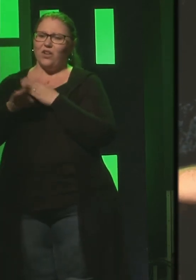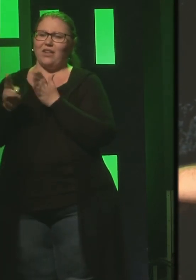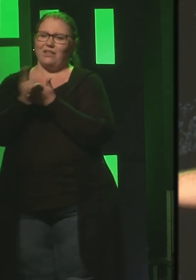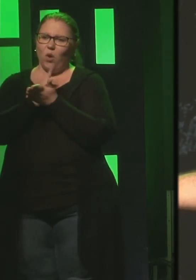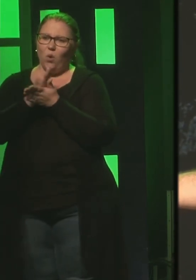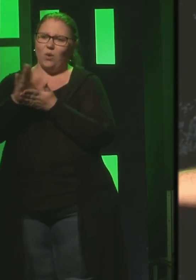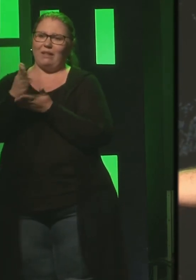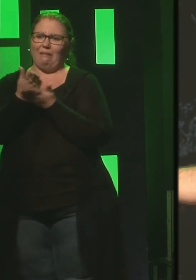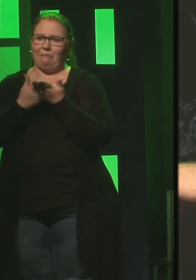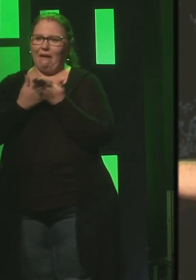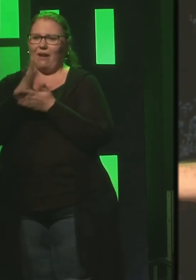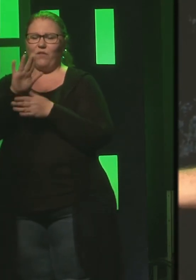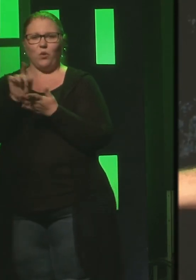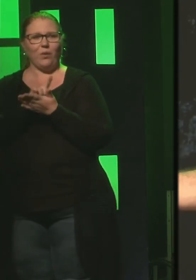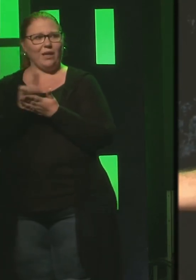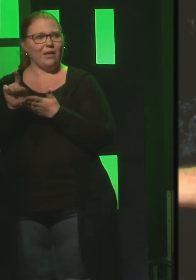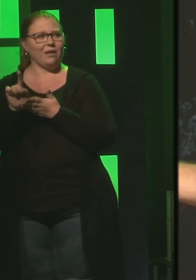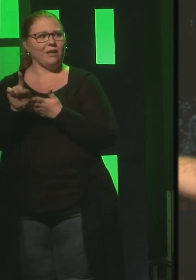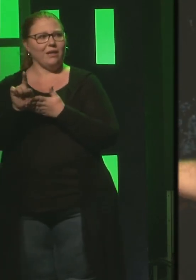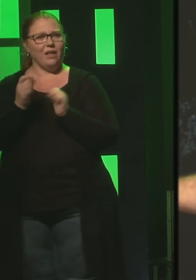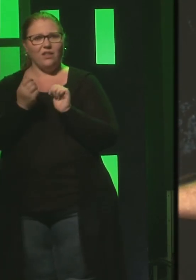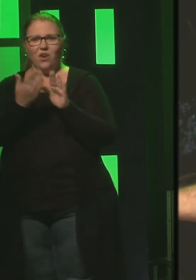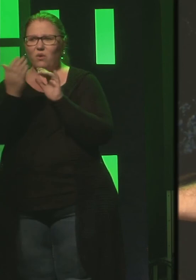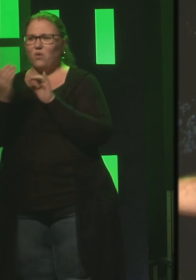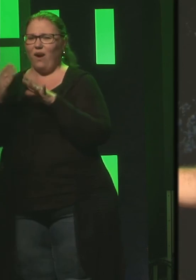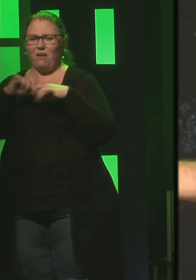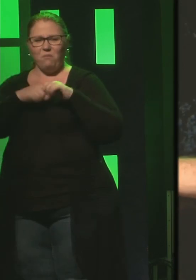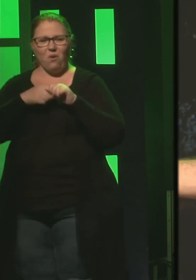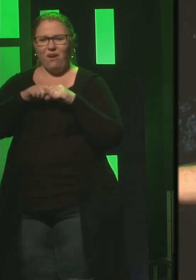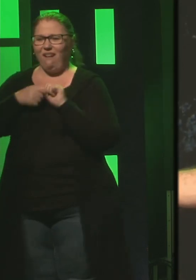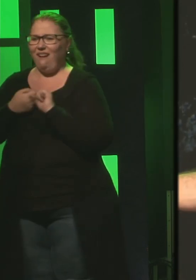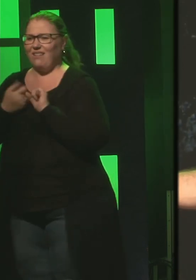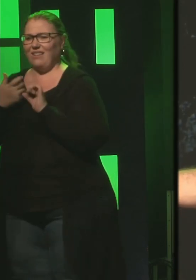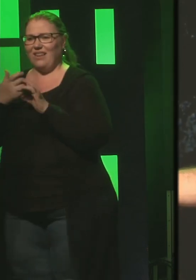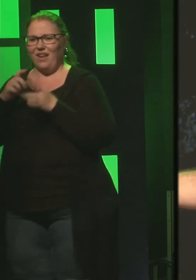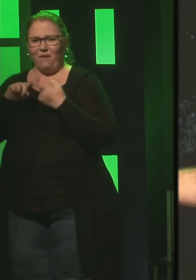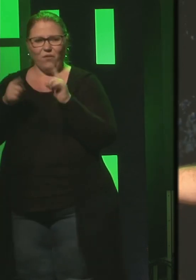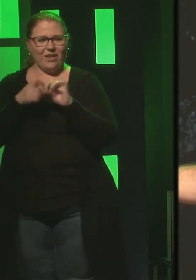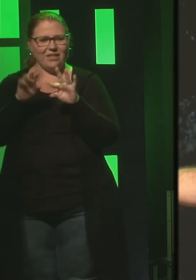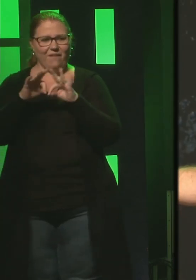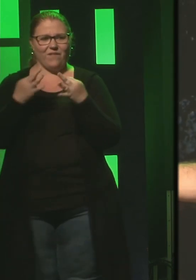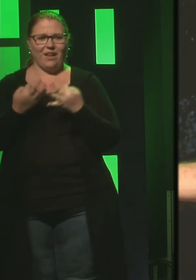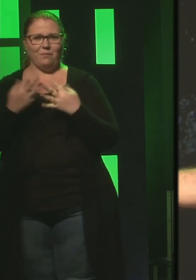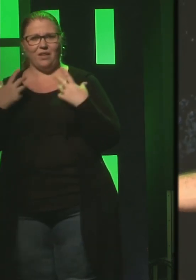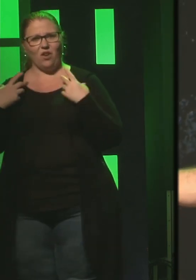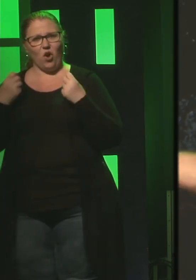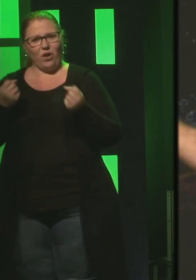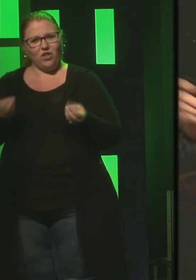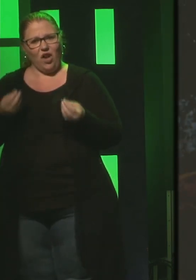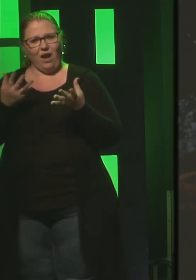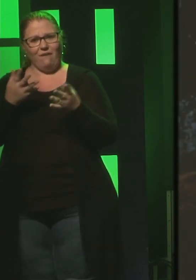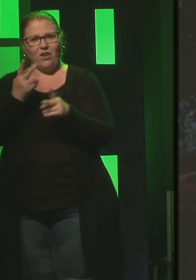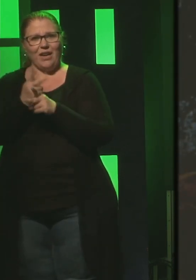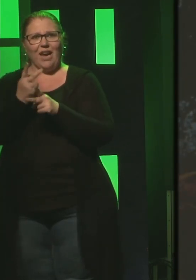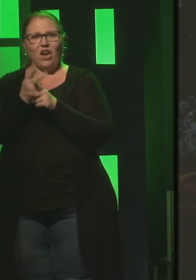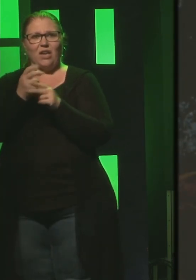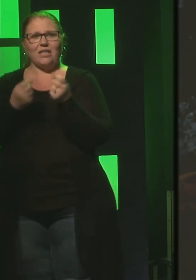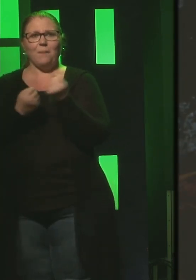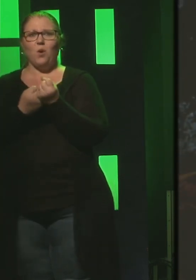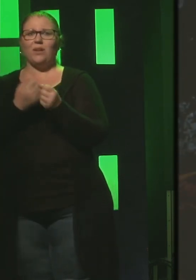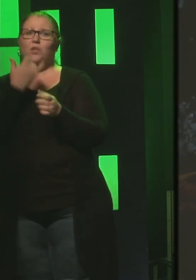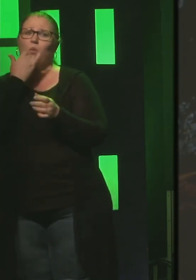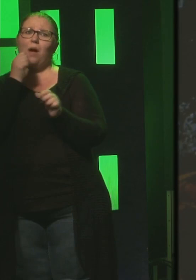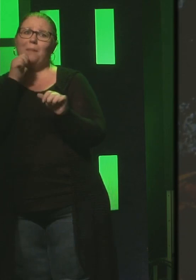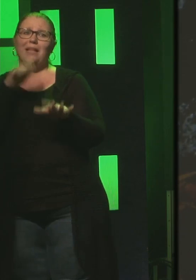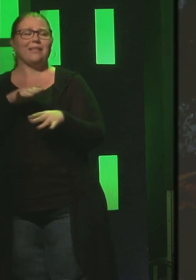week. As you encounter brokenhearted friends and family and acquaintances, may your compassion and courage to offer care and support. That's the wrong blessing. It's the wrong